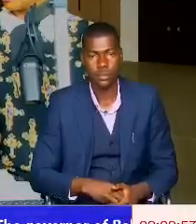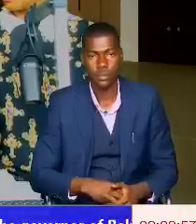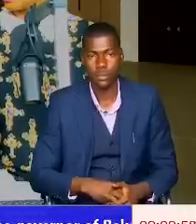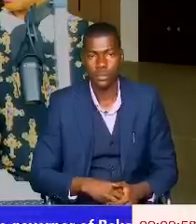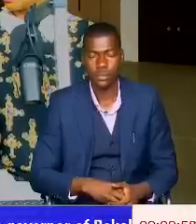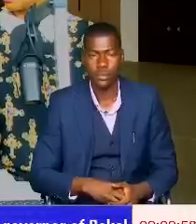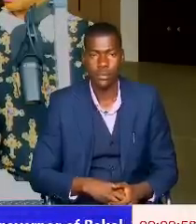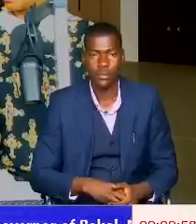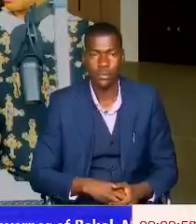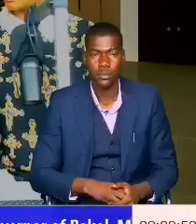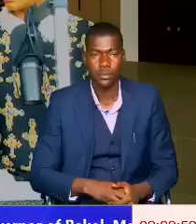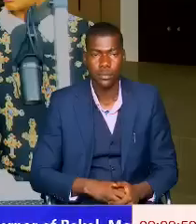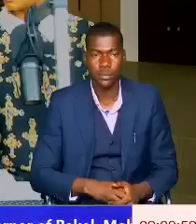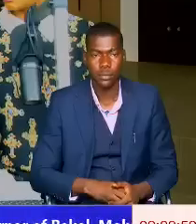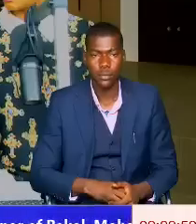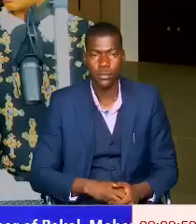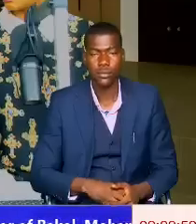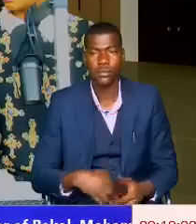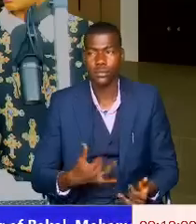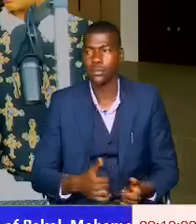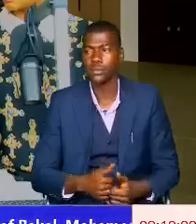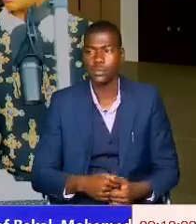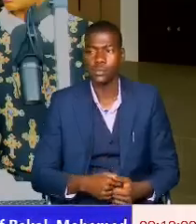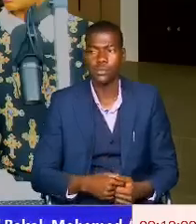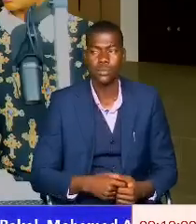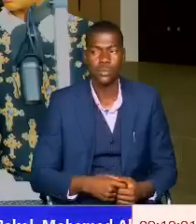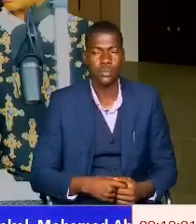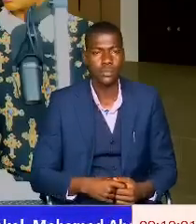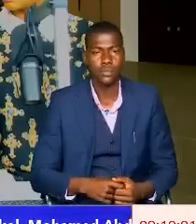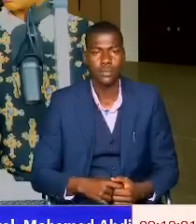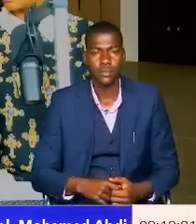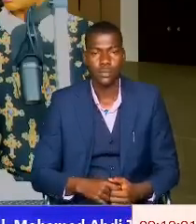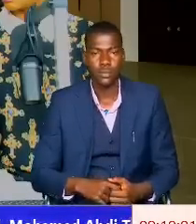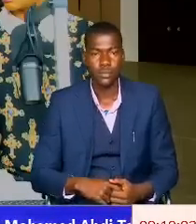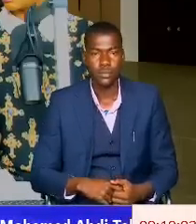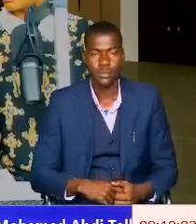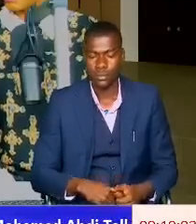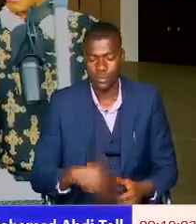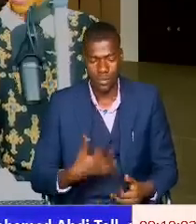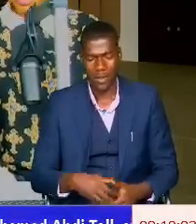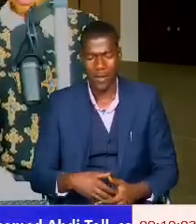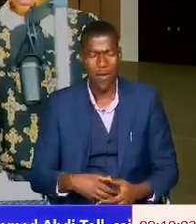Give me the number. Nah, all these phone where them buy with contribution.